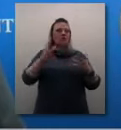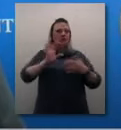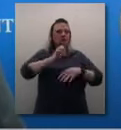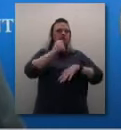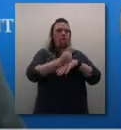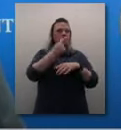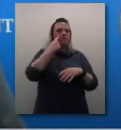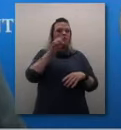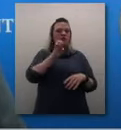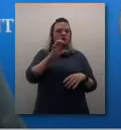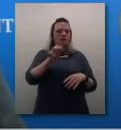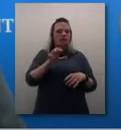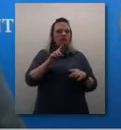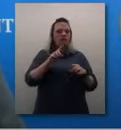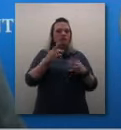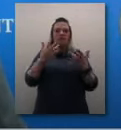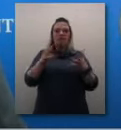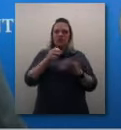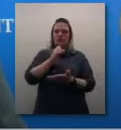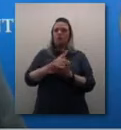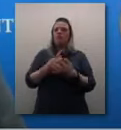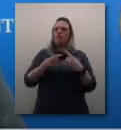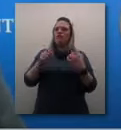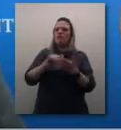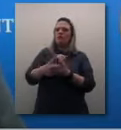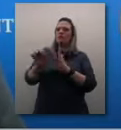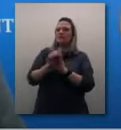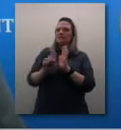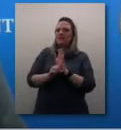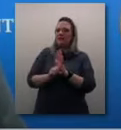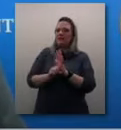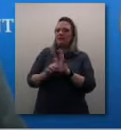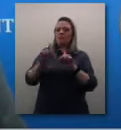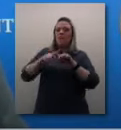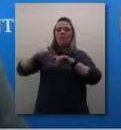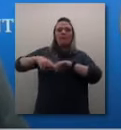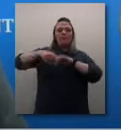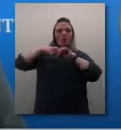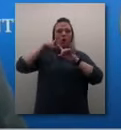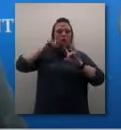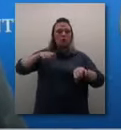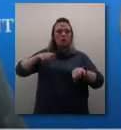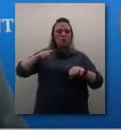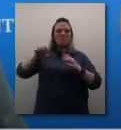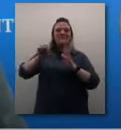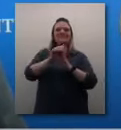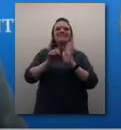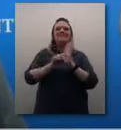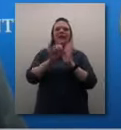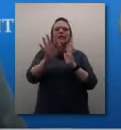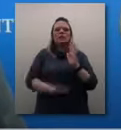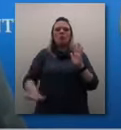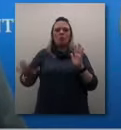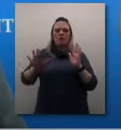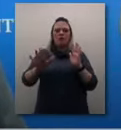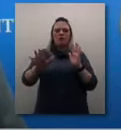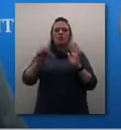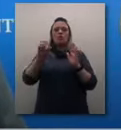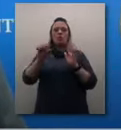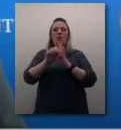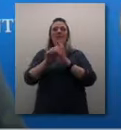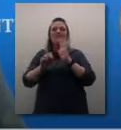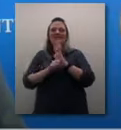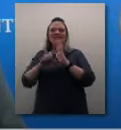having received the approval from New York State, but the pause orders are statewide orders. And so it's going to require the state to lift those